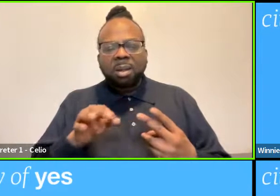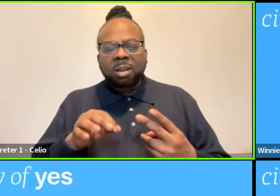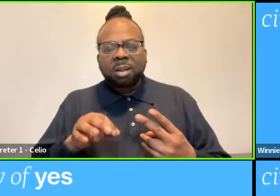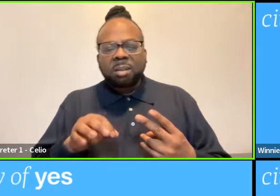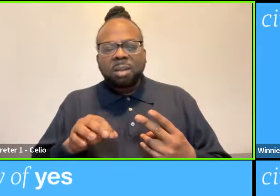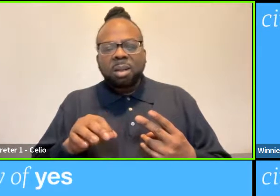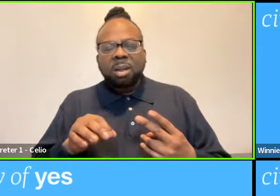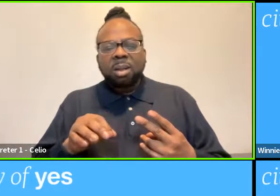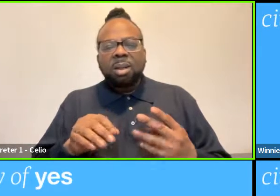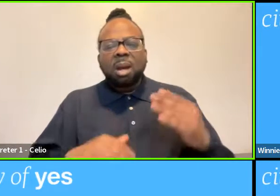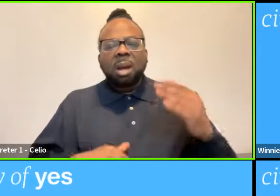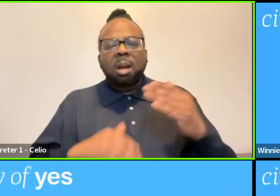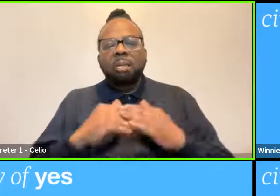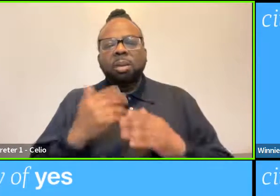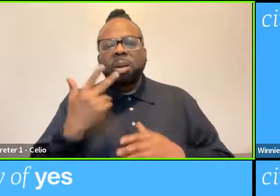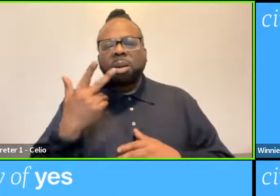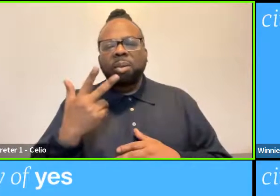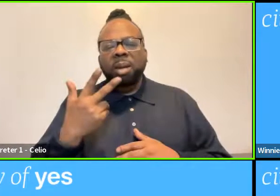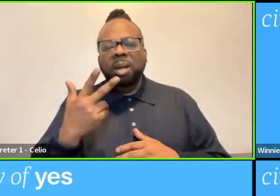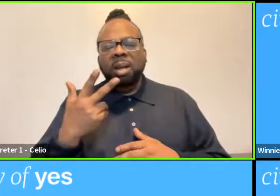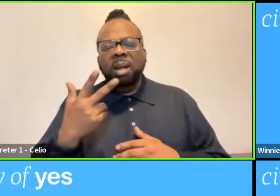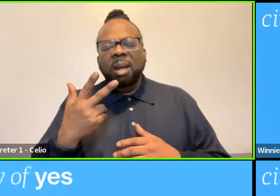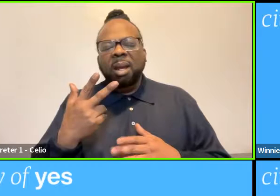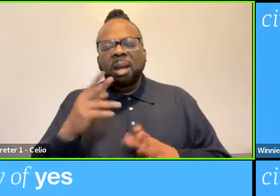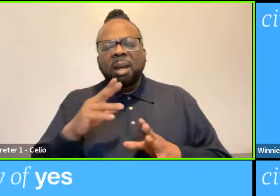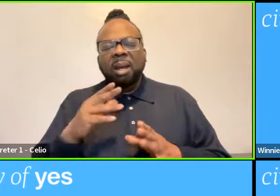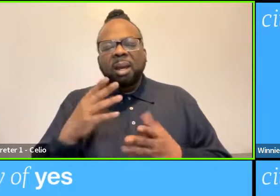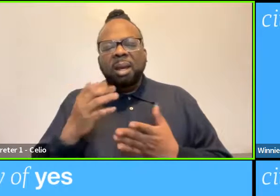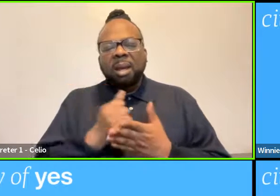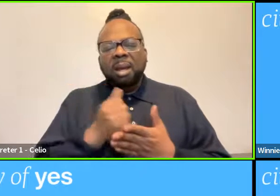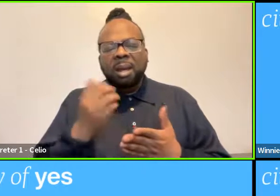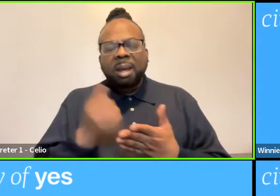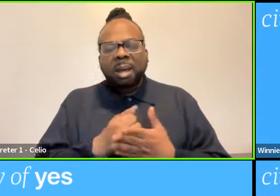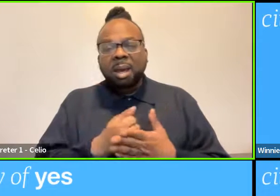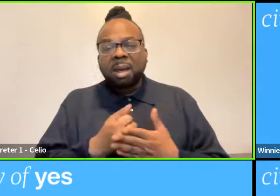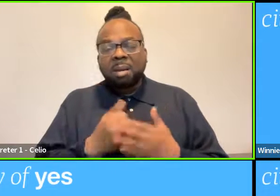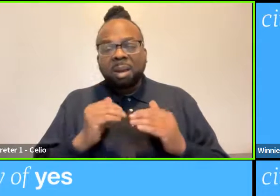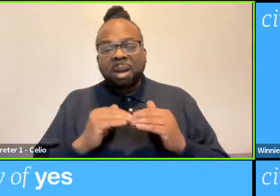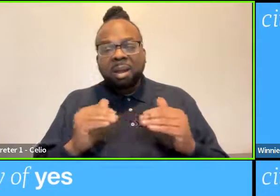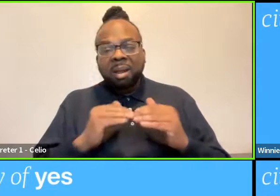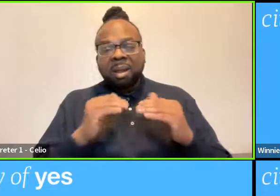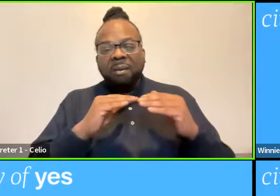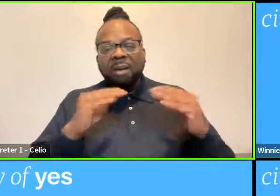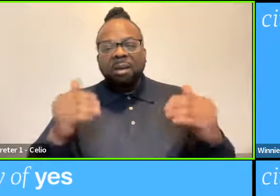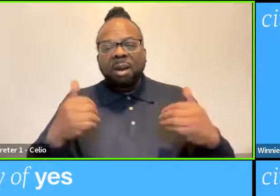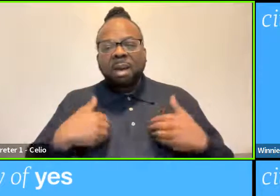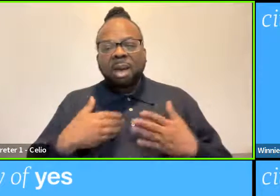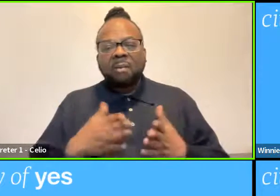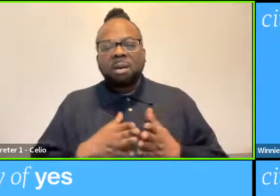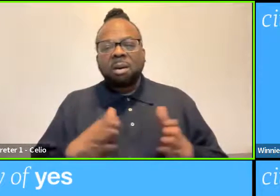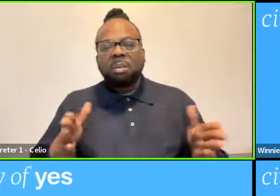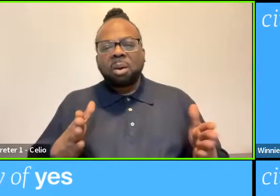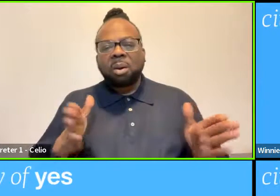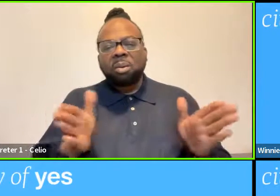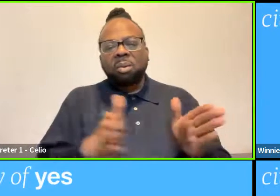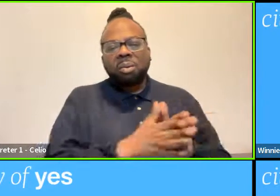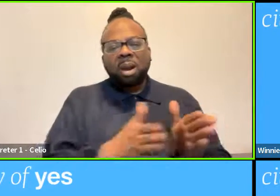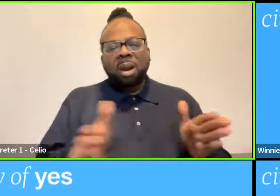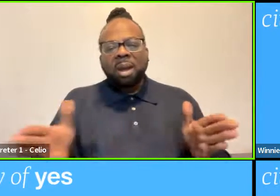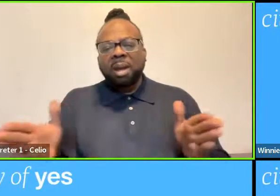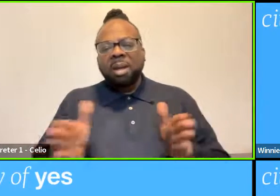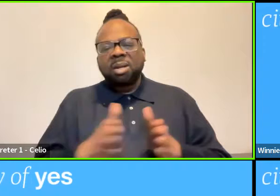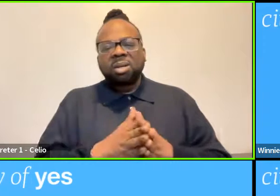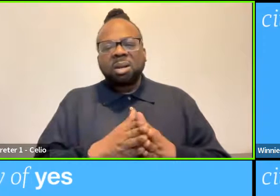bands to provide within a given development in order to hit that broader range of incomes.